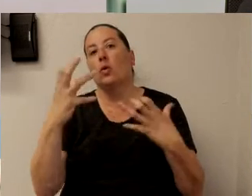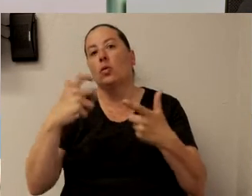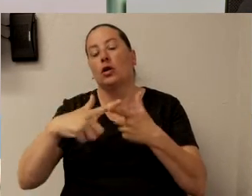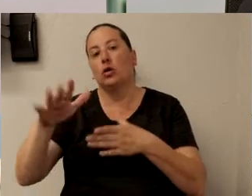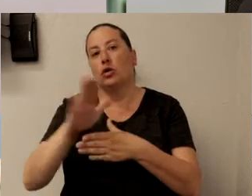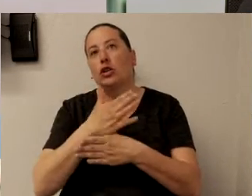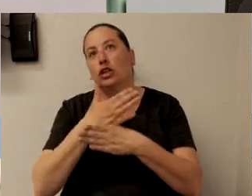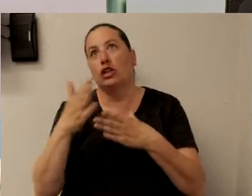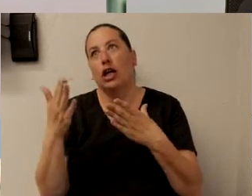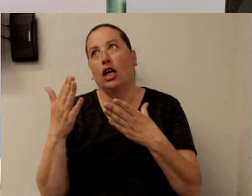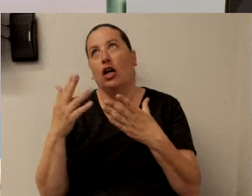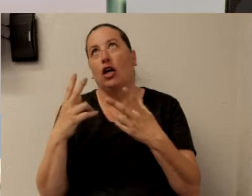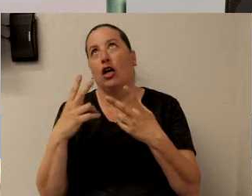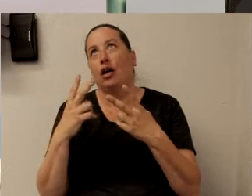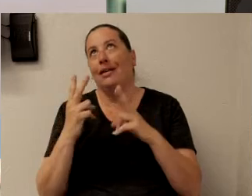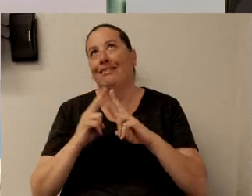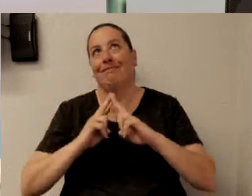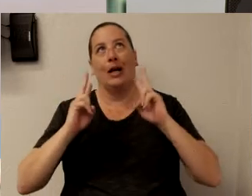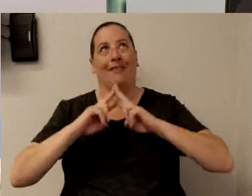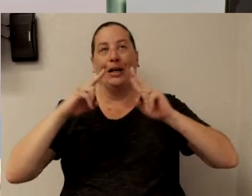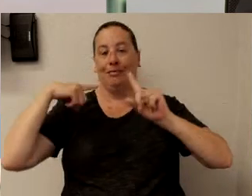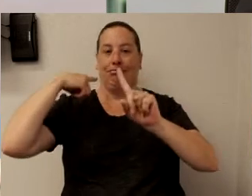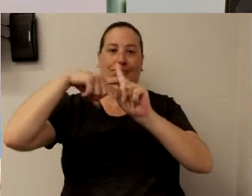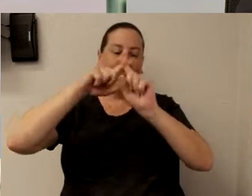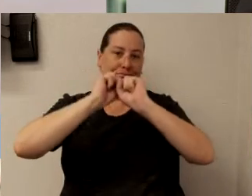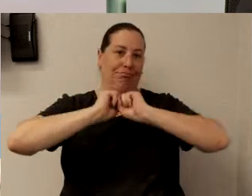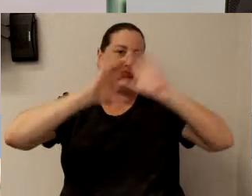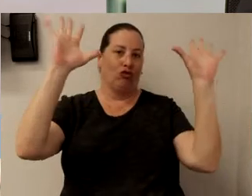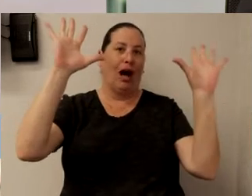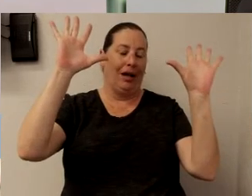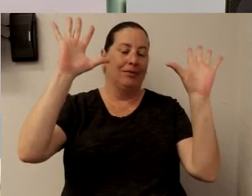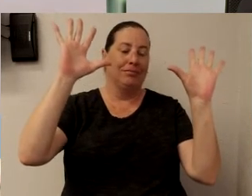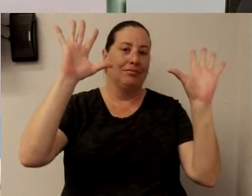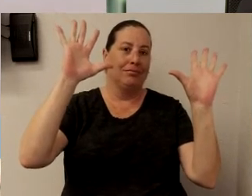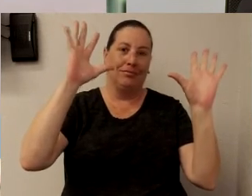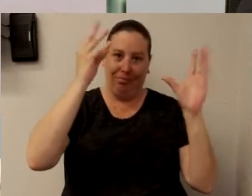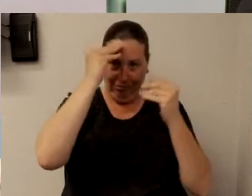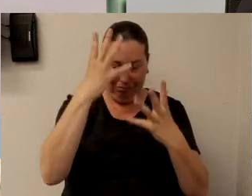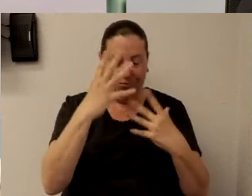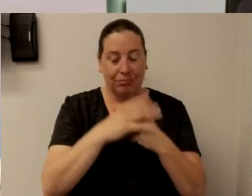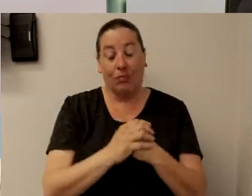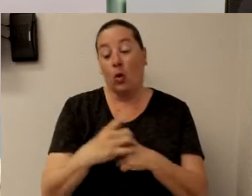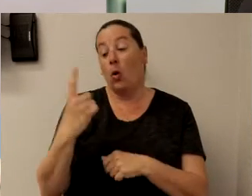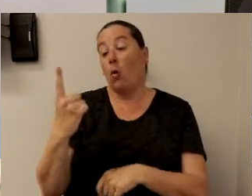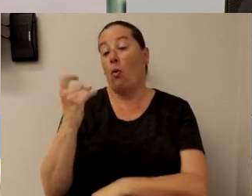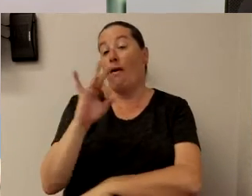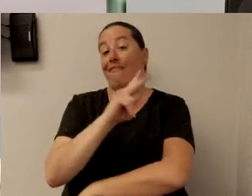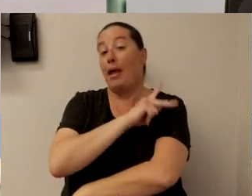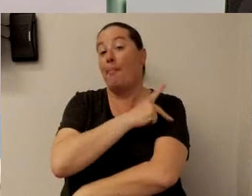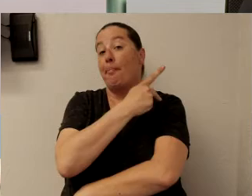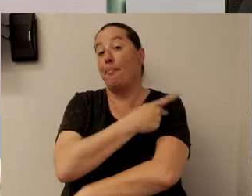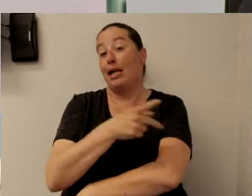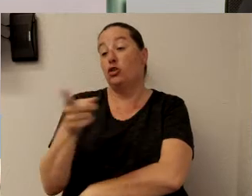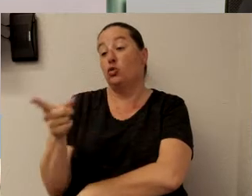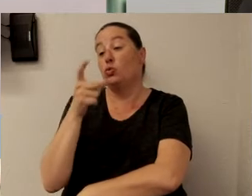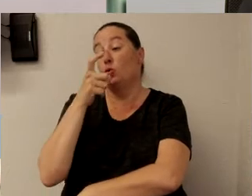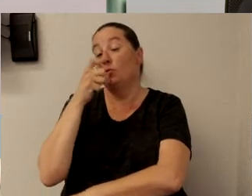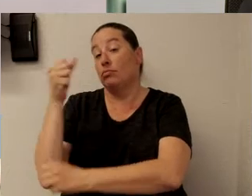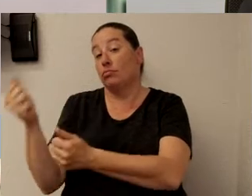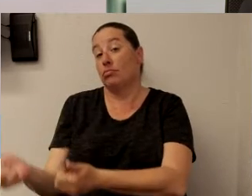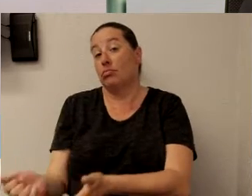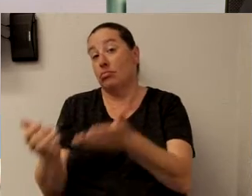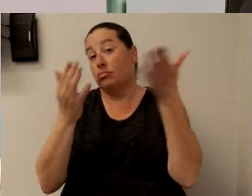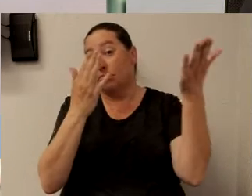very bright note, one of the patients that was admitted